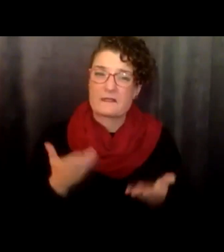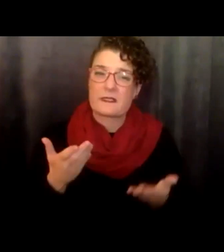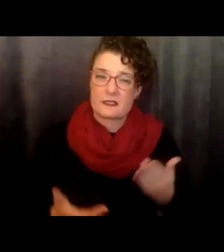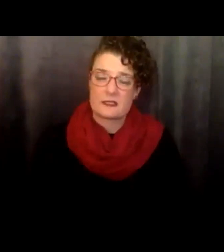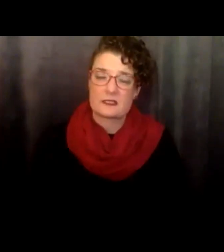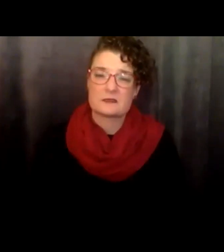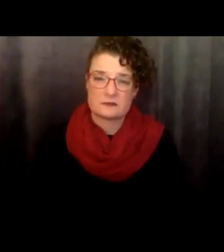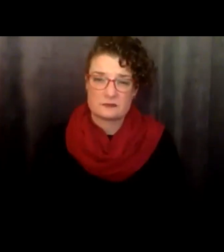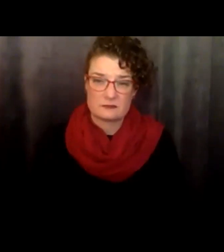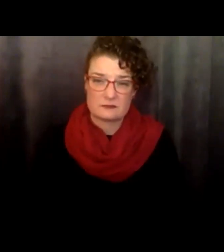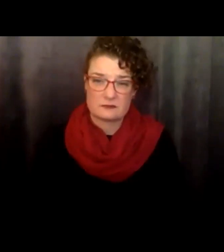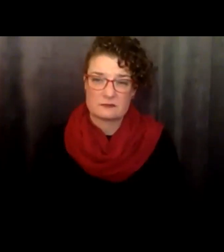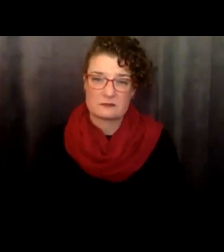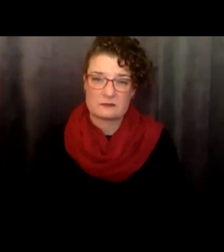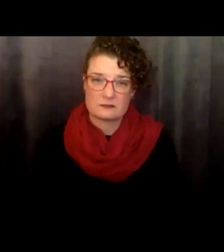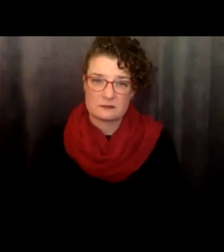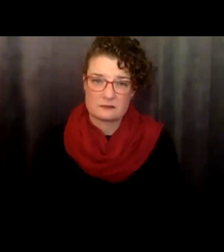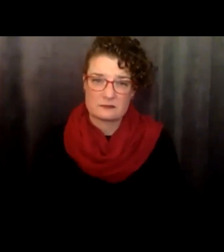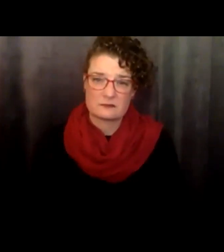It may be